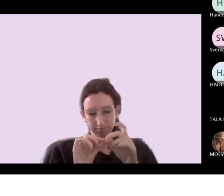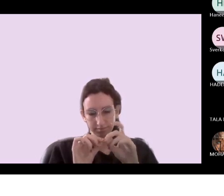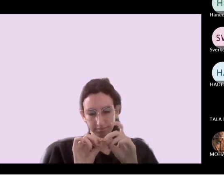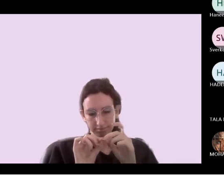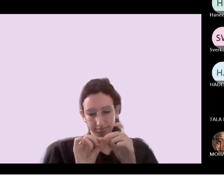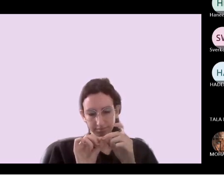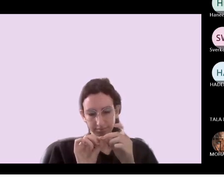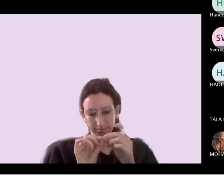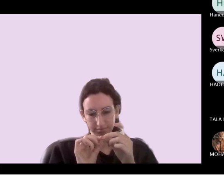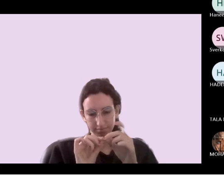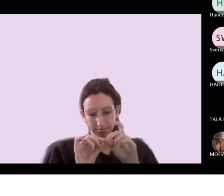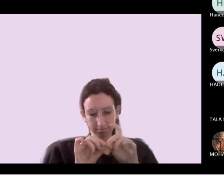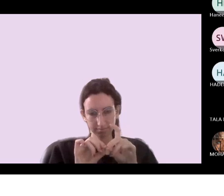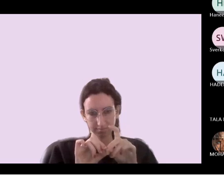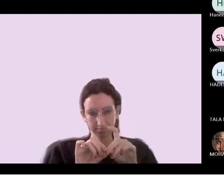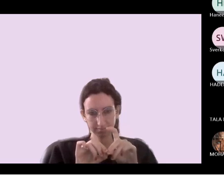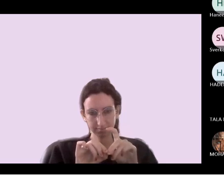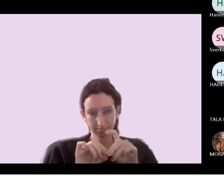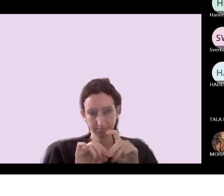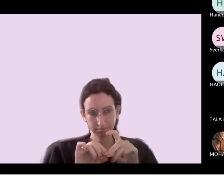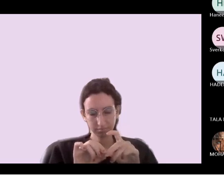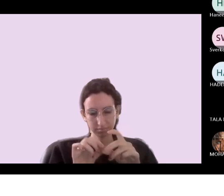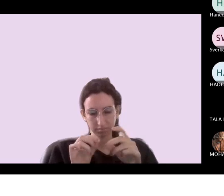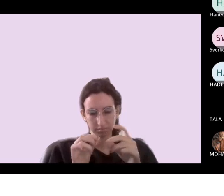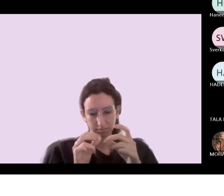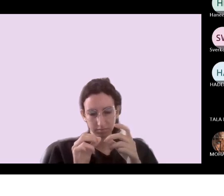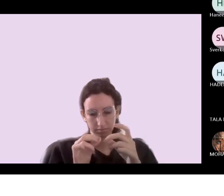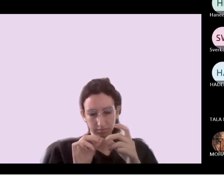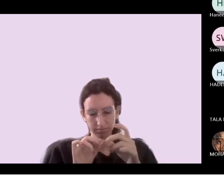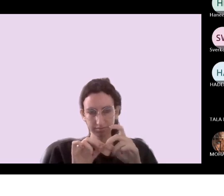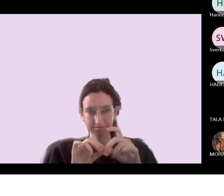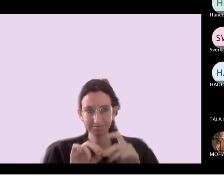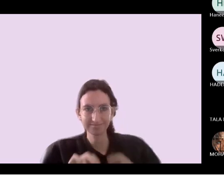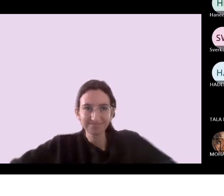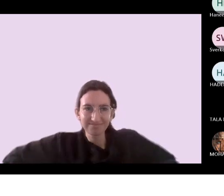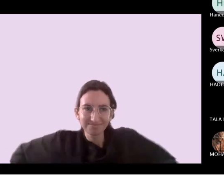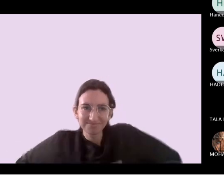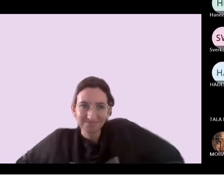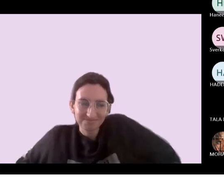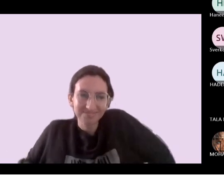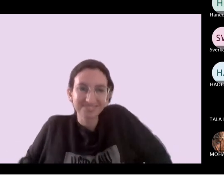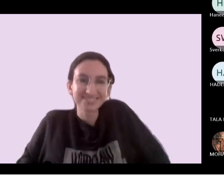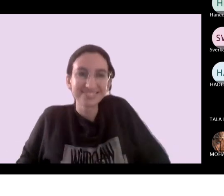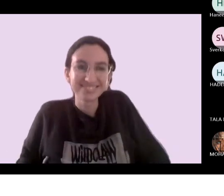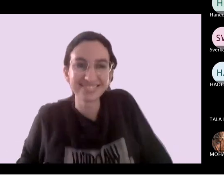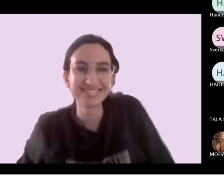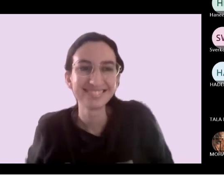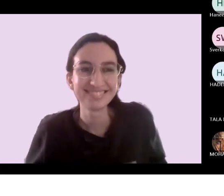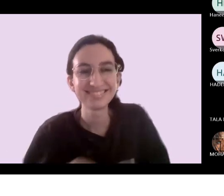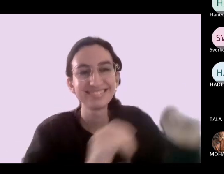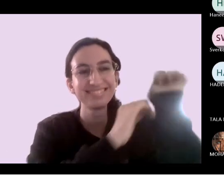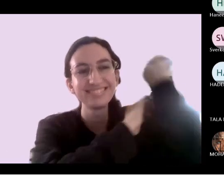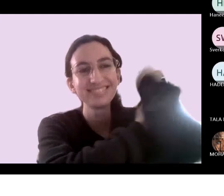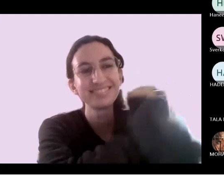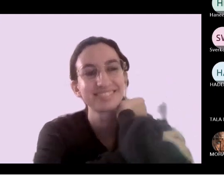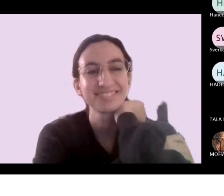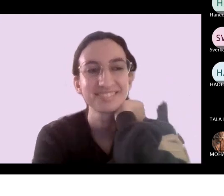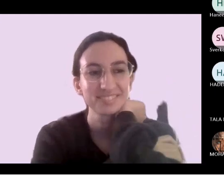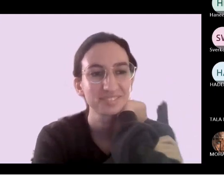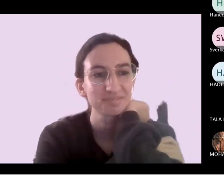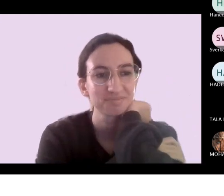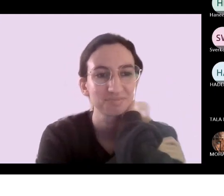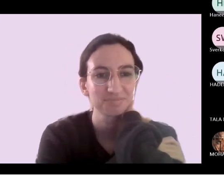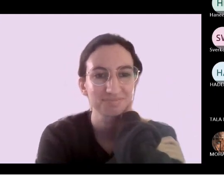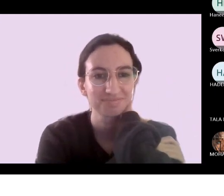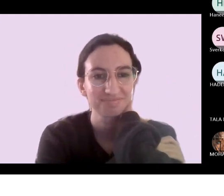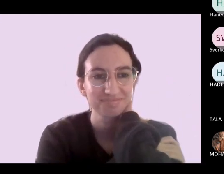or something like that, I thought astrophysics was really interesting. But then when I had these courses in quantum